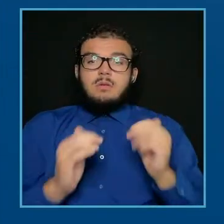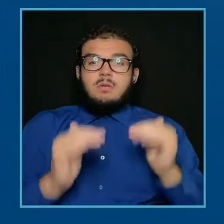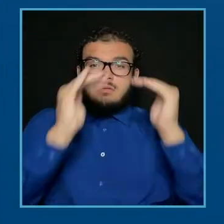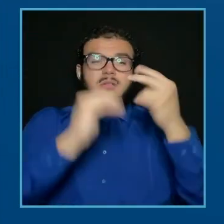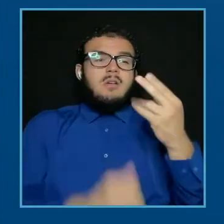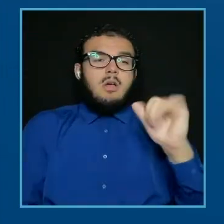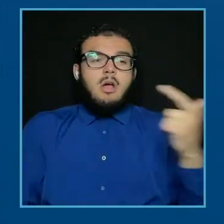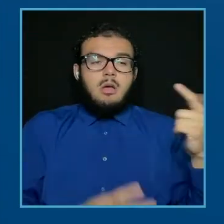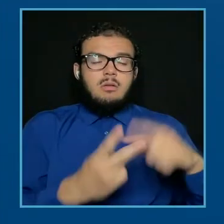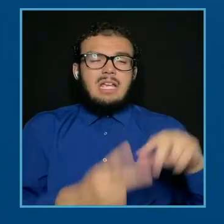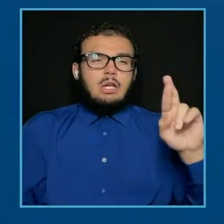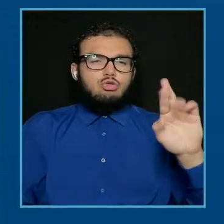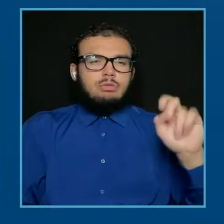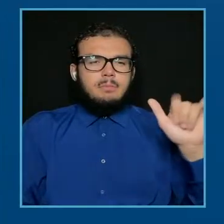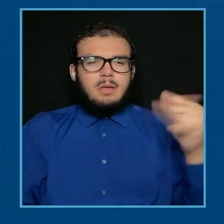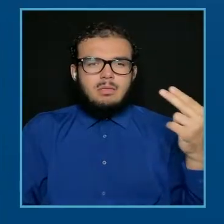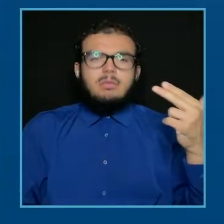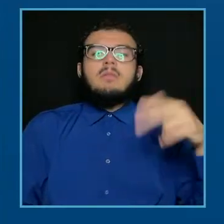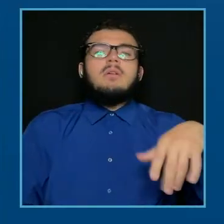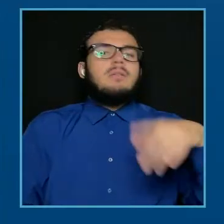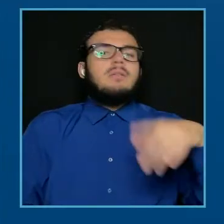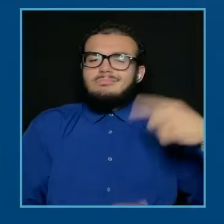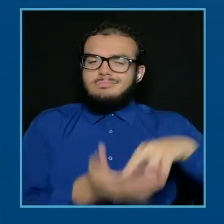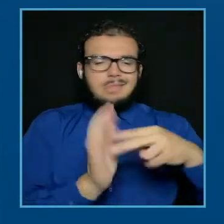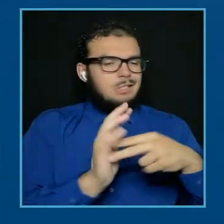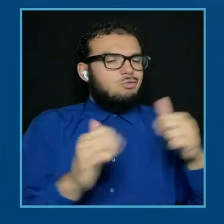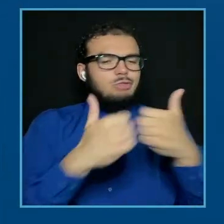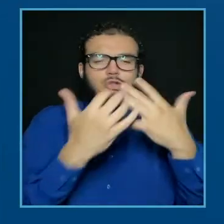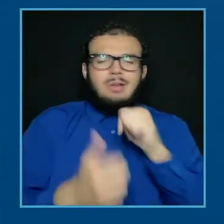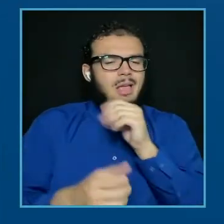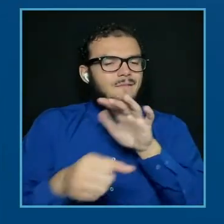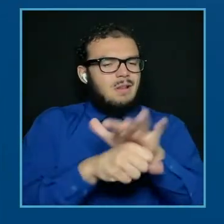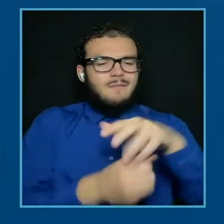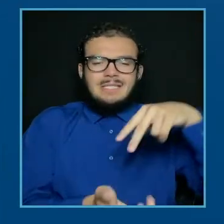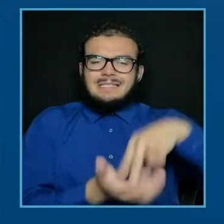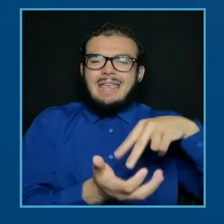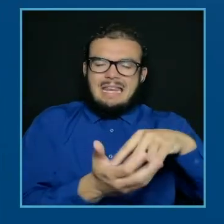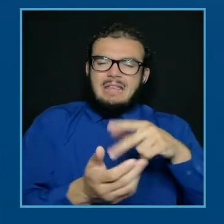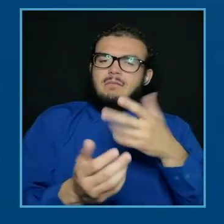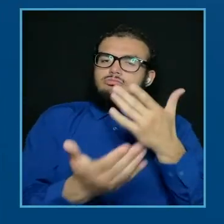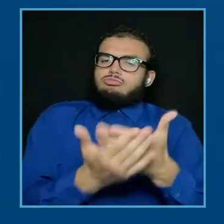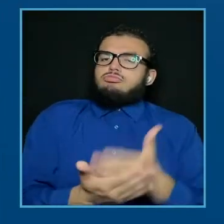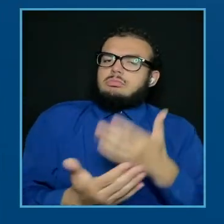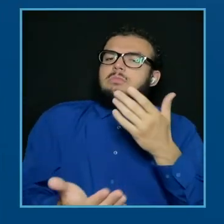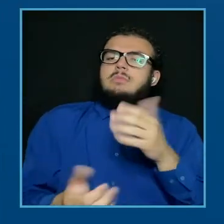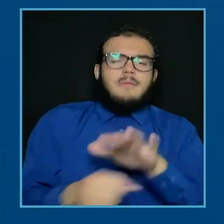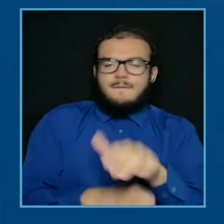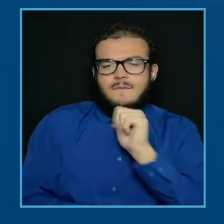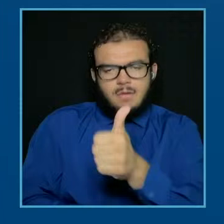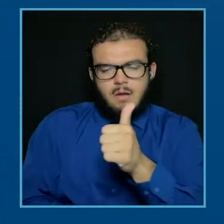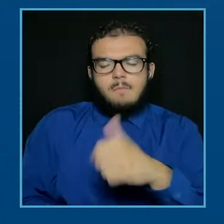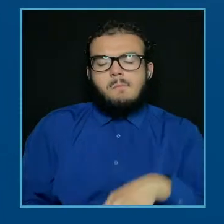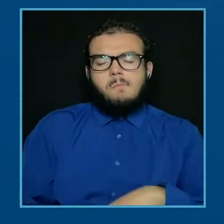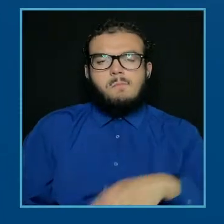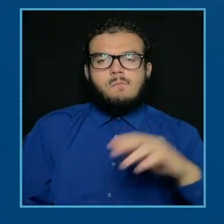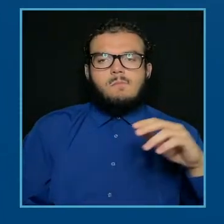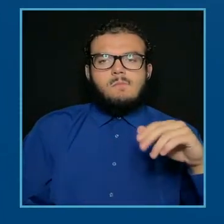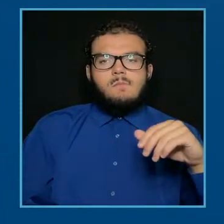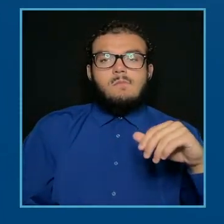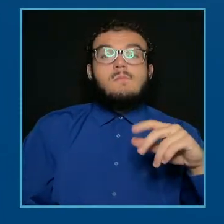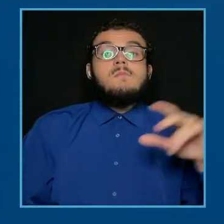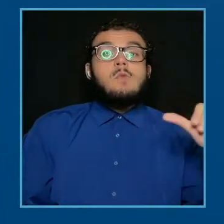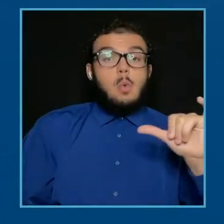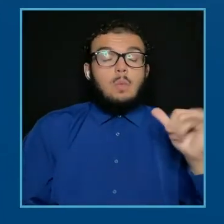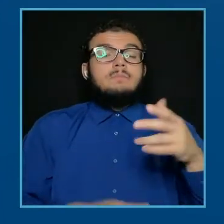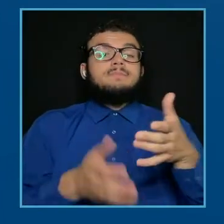Repass. Therefore, the challenger does not have standing here to contest this election. Fourth, the requested relief would